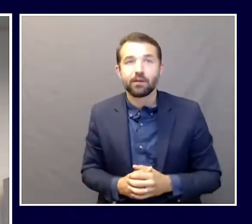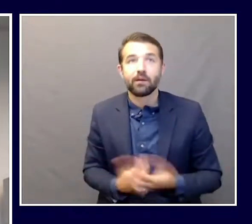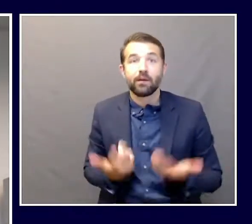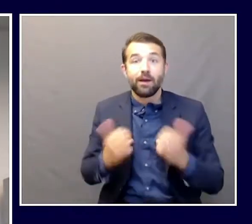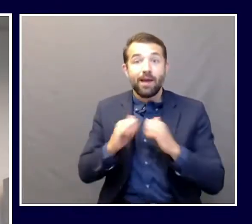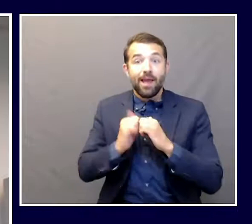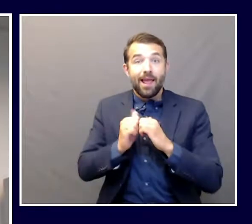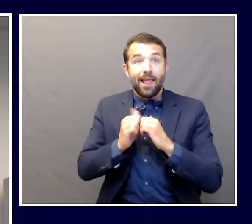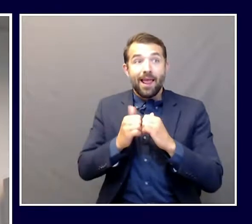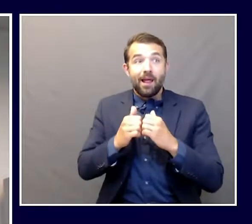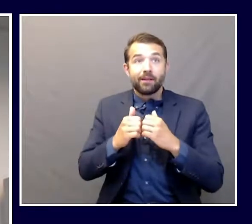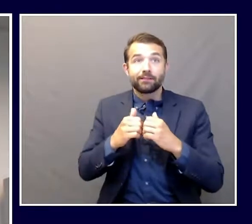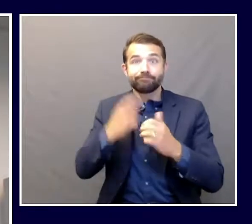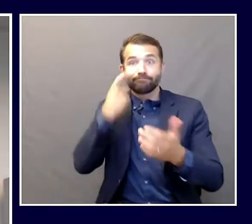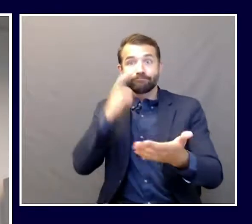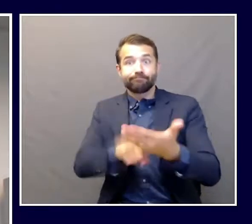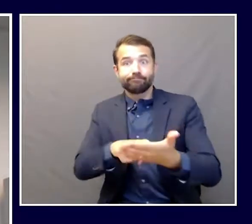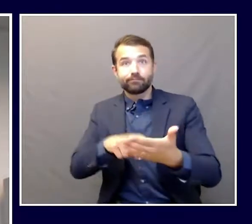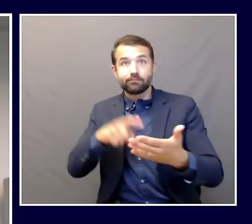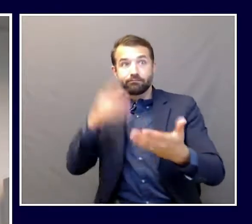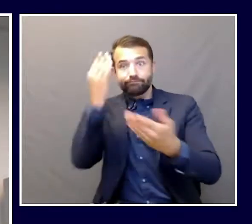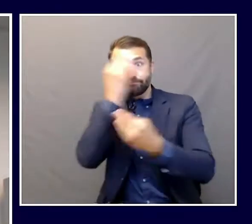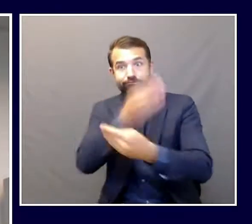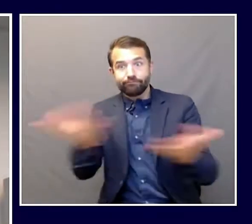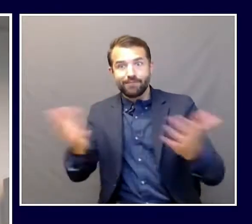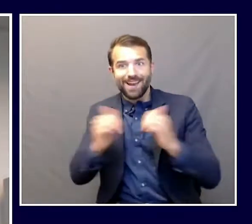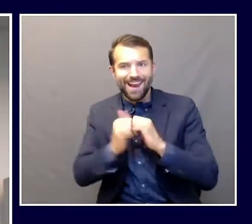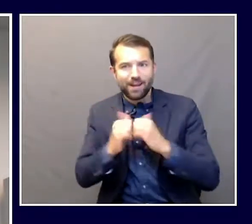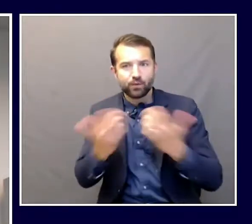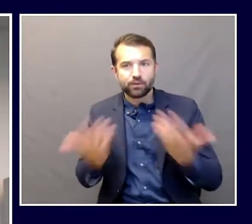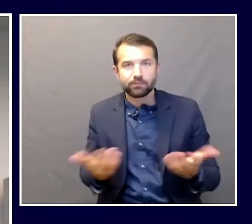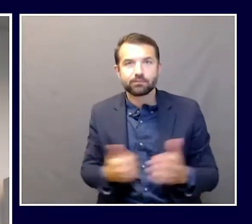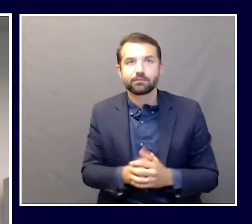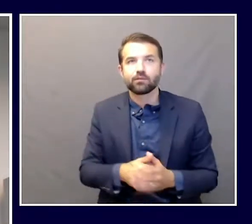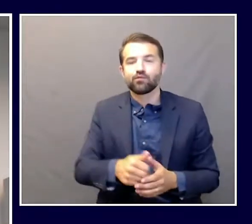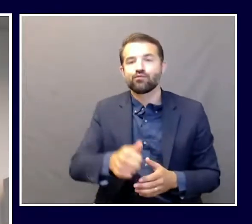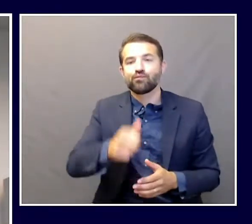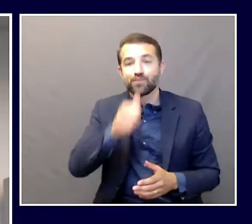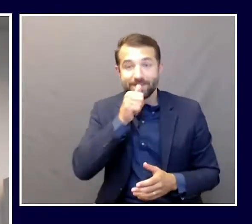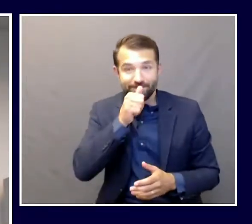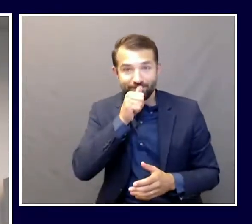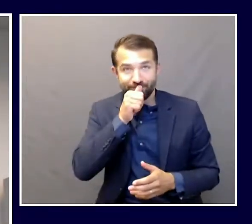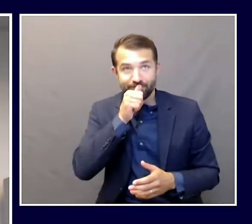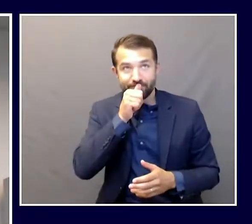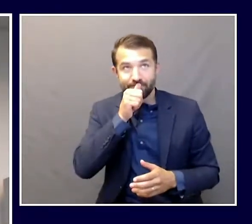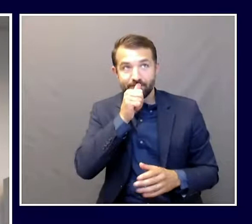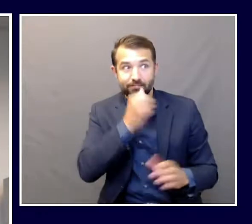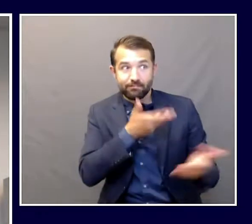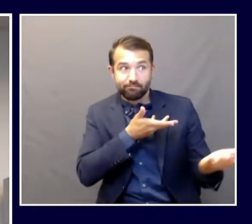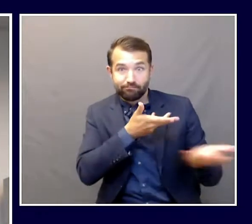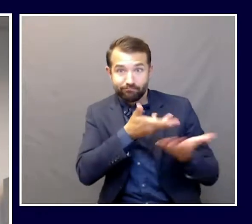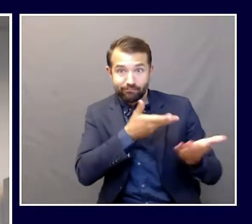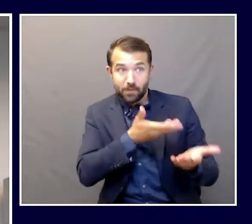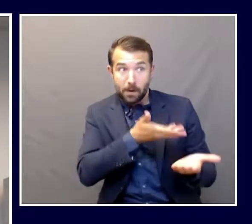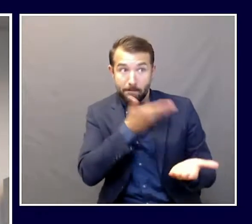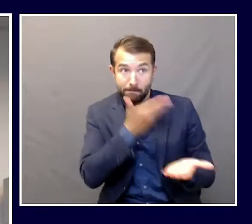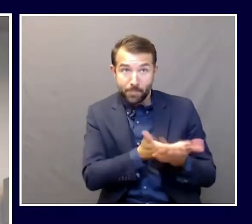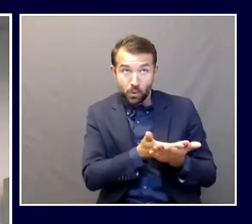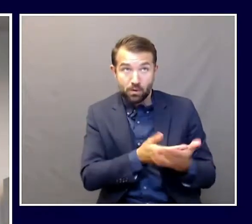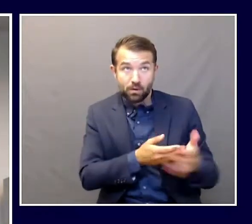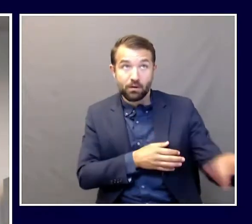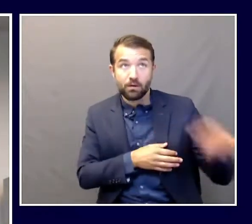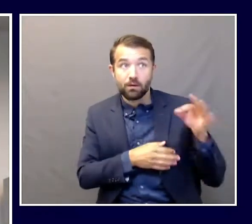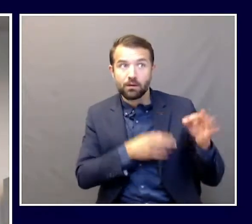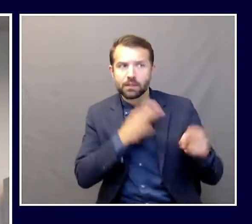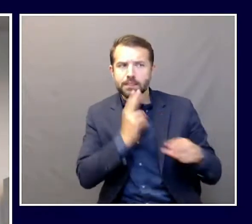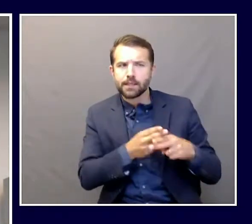for example, that will be done again privately. We have to verify after the person has been selected whether they in